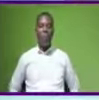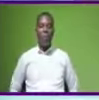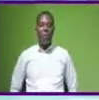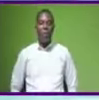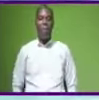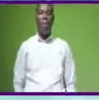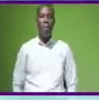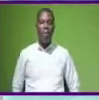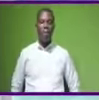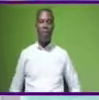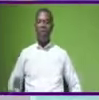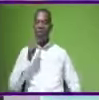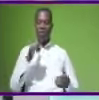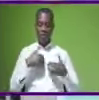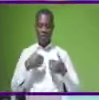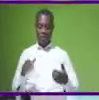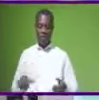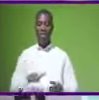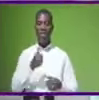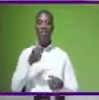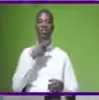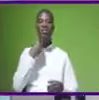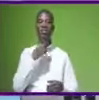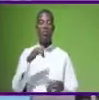young software be as a Sir Mekuria.